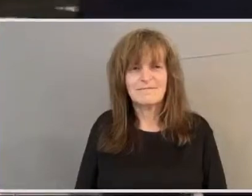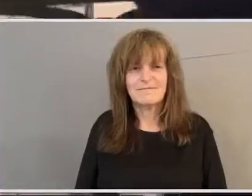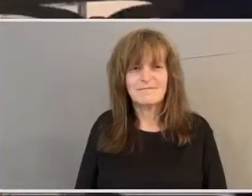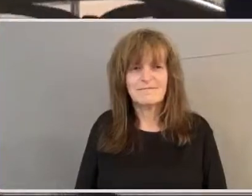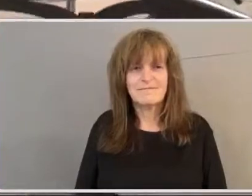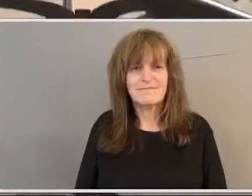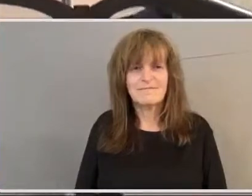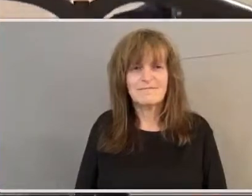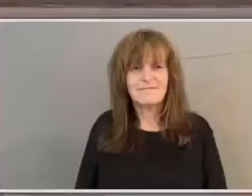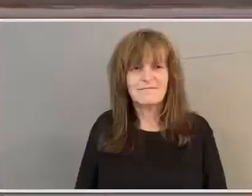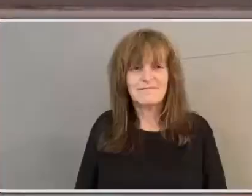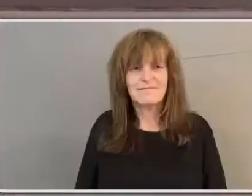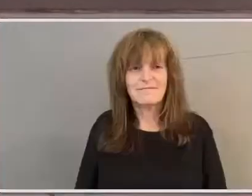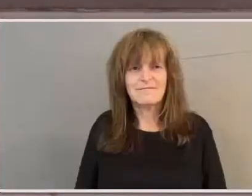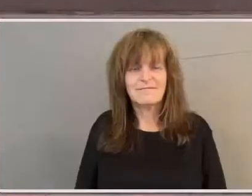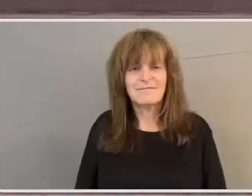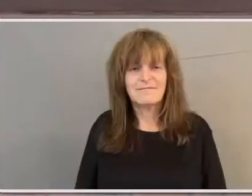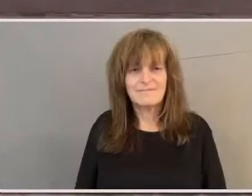Congratulations, Minister.